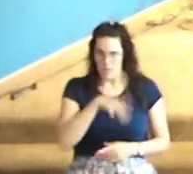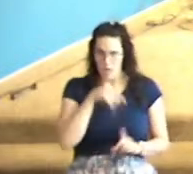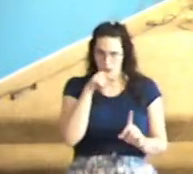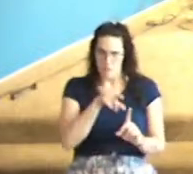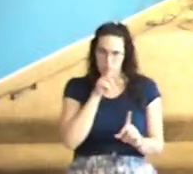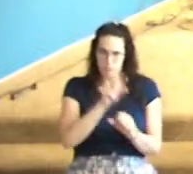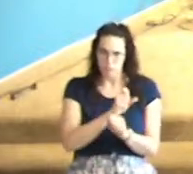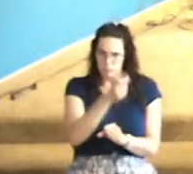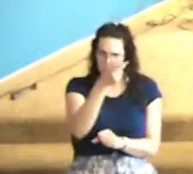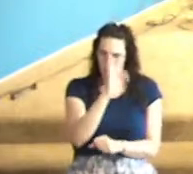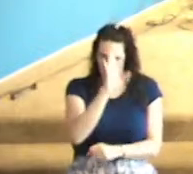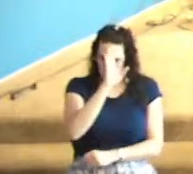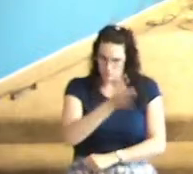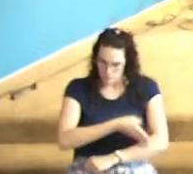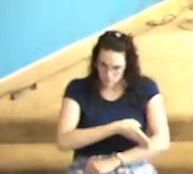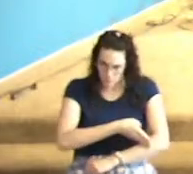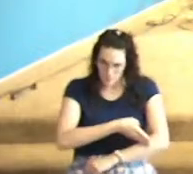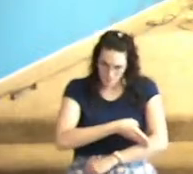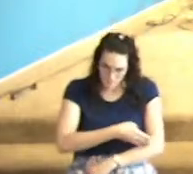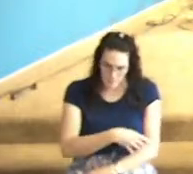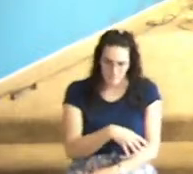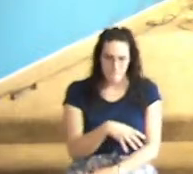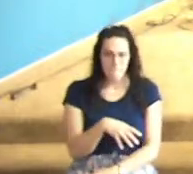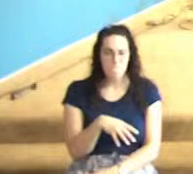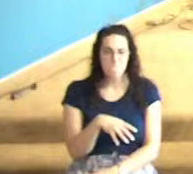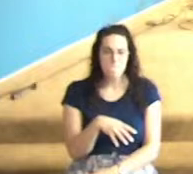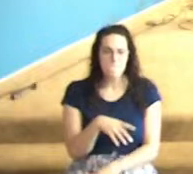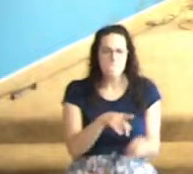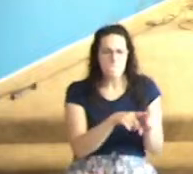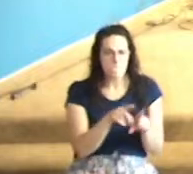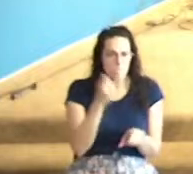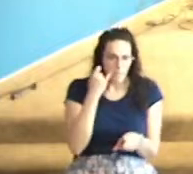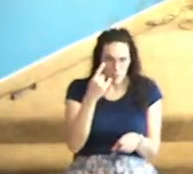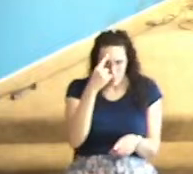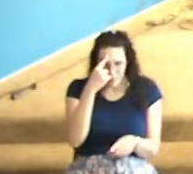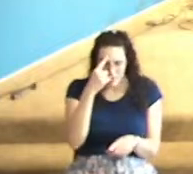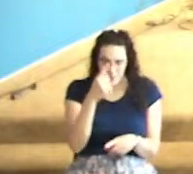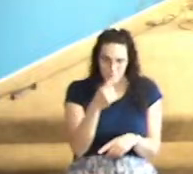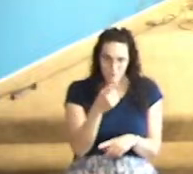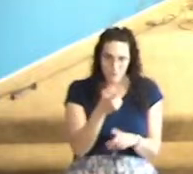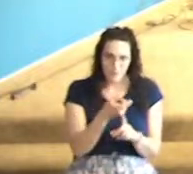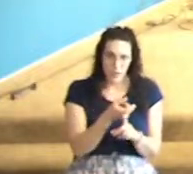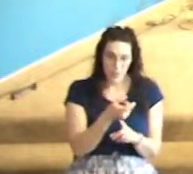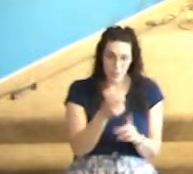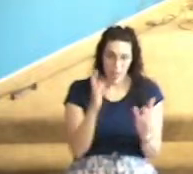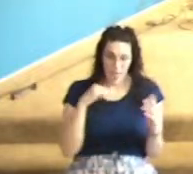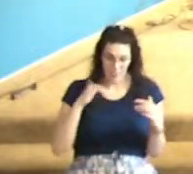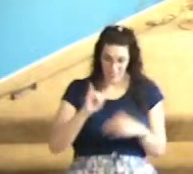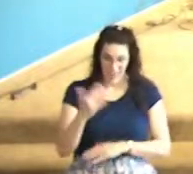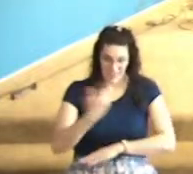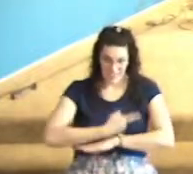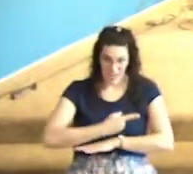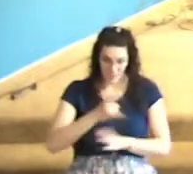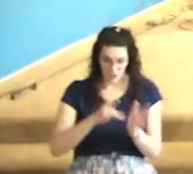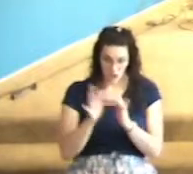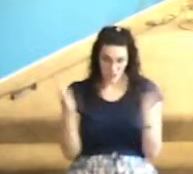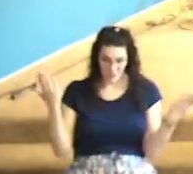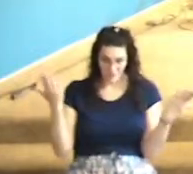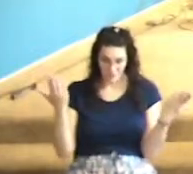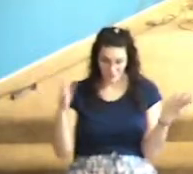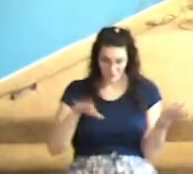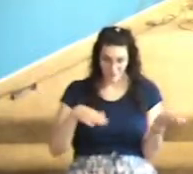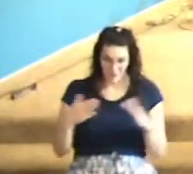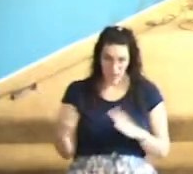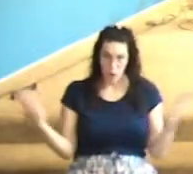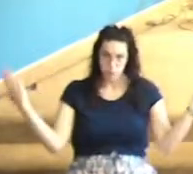God. And I also kind of think back to that there was darkness from 12 o'clock till 3 o'clock in the afternoon, the day that Jesus died too, and it's like,